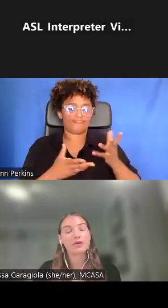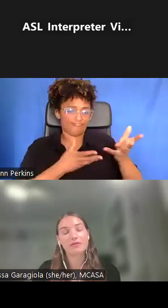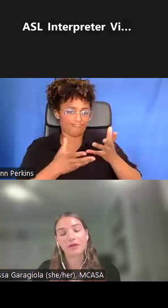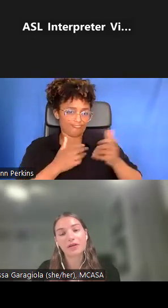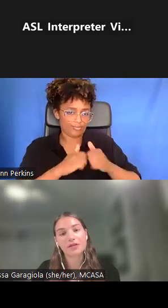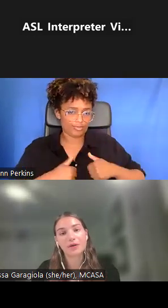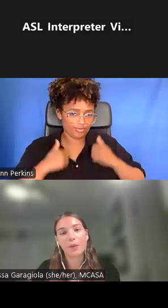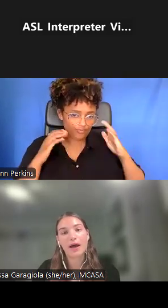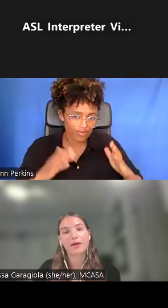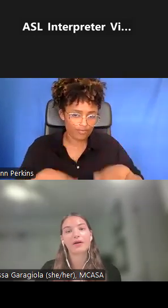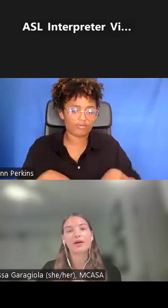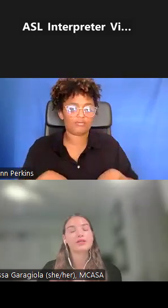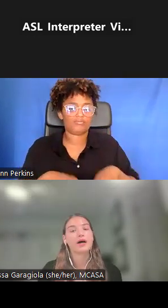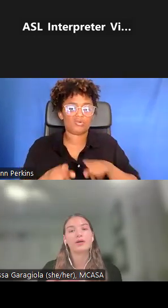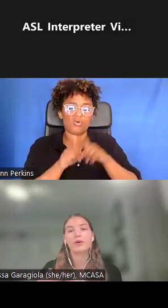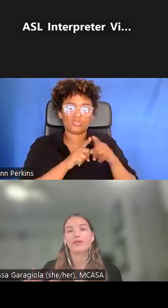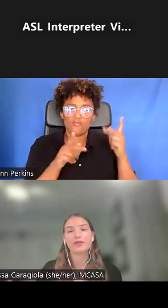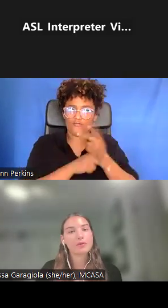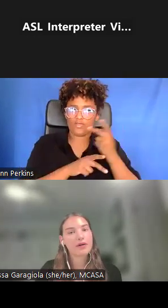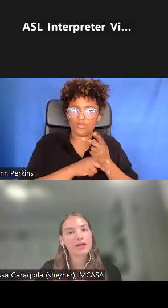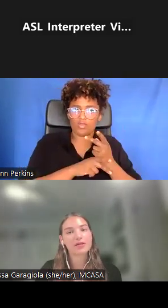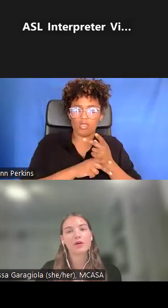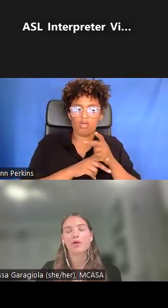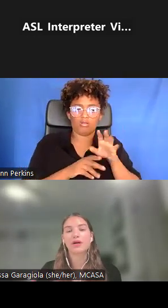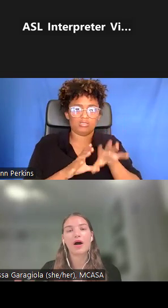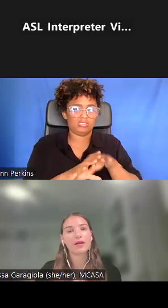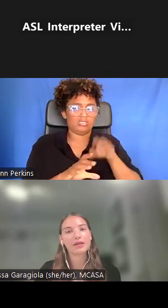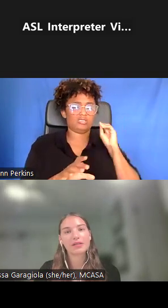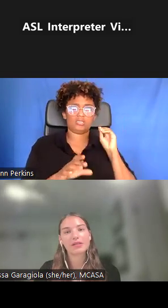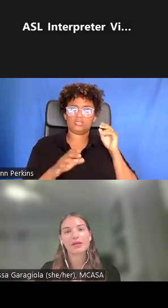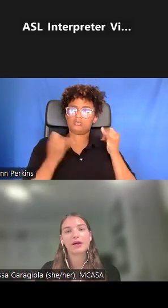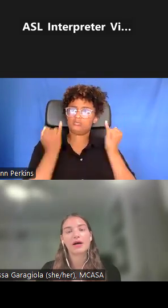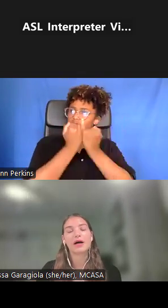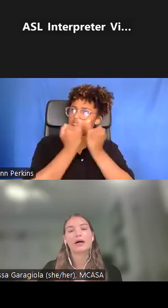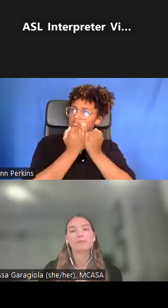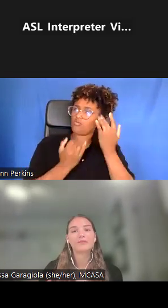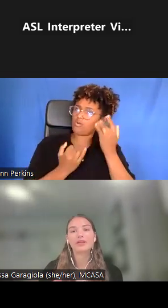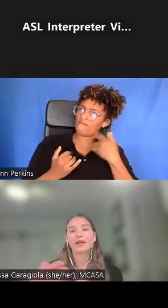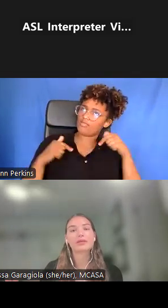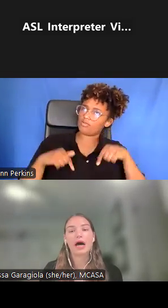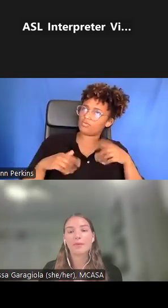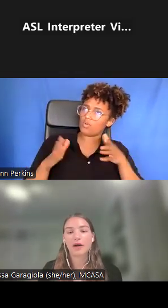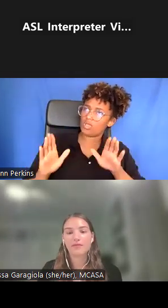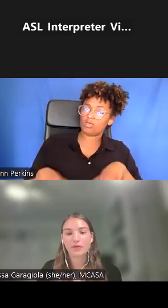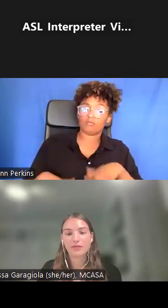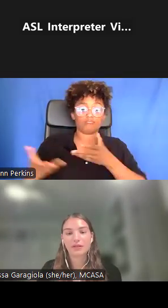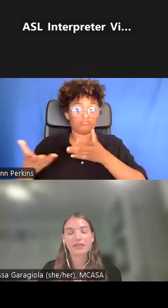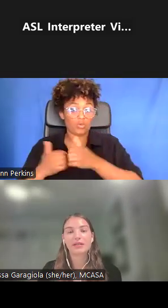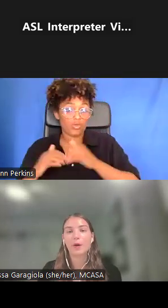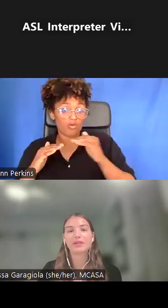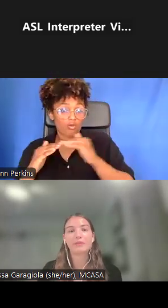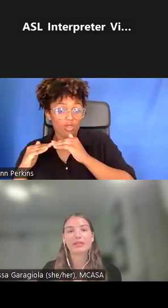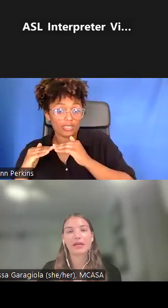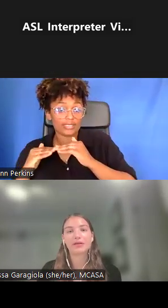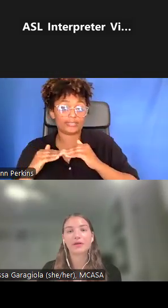why you may feel a certain way, talking with a supervisor or colleagues, and getting to the bottom of those feelings